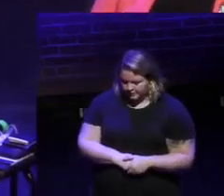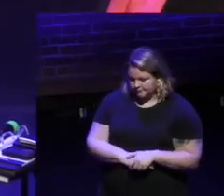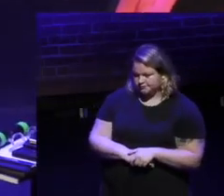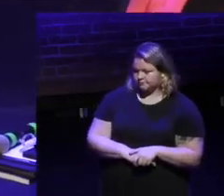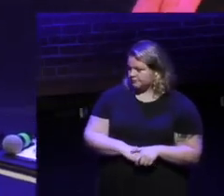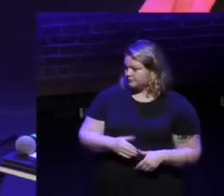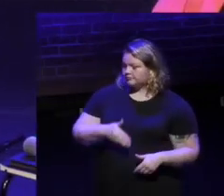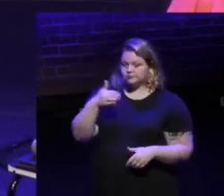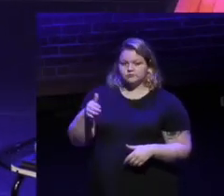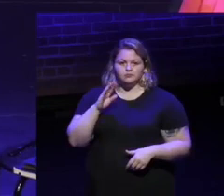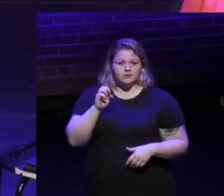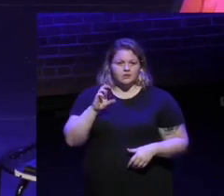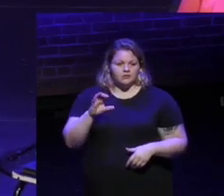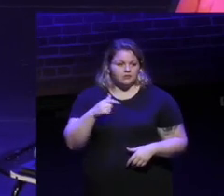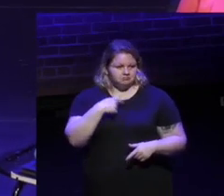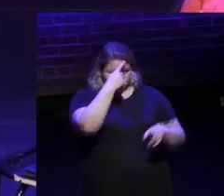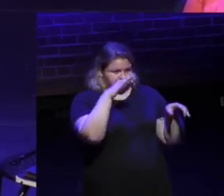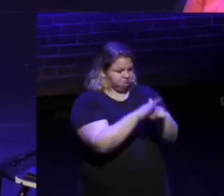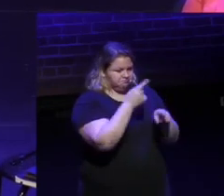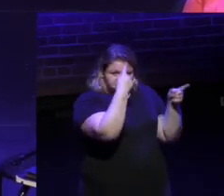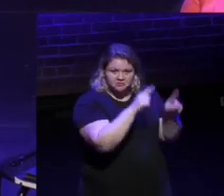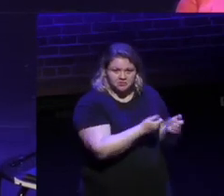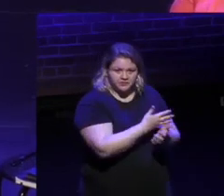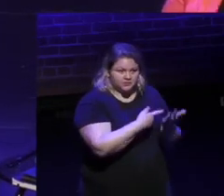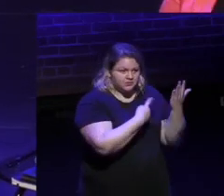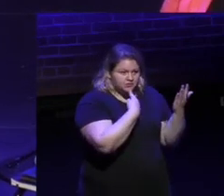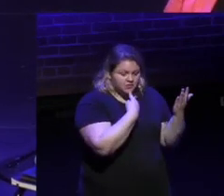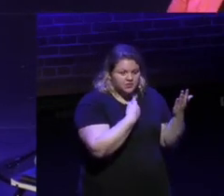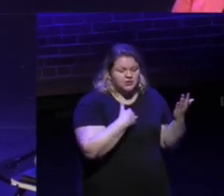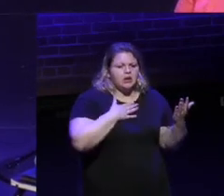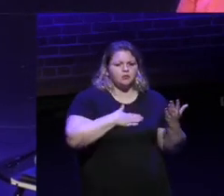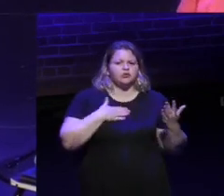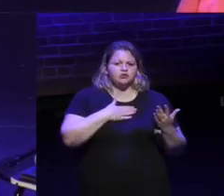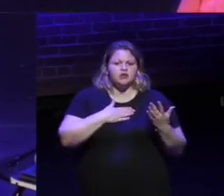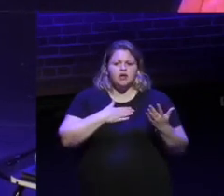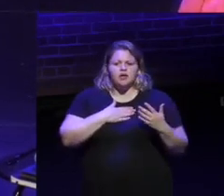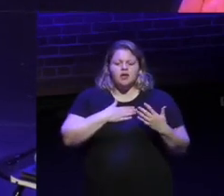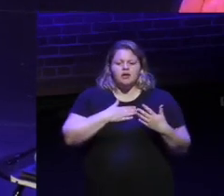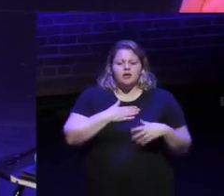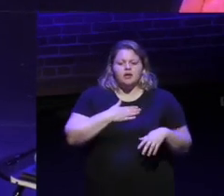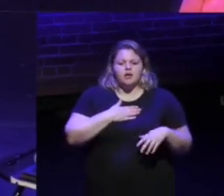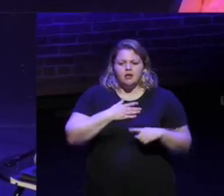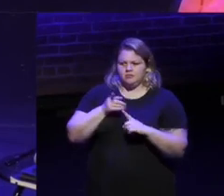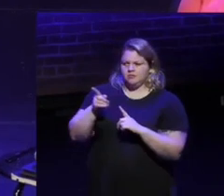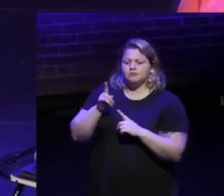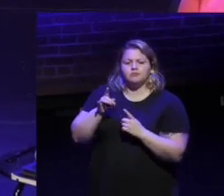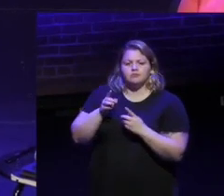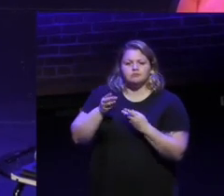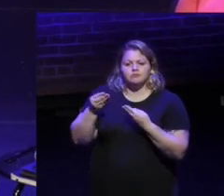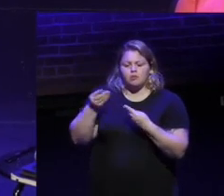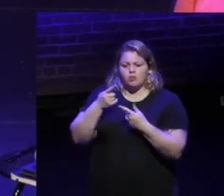Certainly ditto to all of that, and I appreciate the question, Alana, because I want to address the deeper structural issue behind that